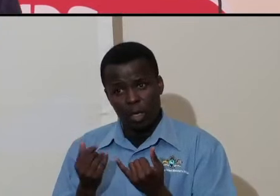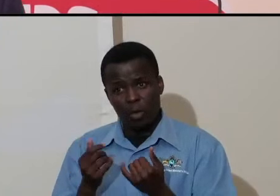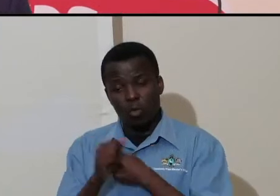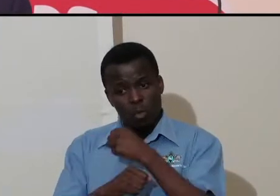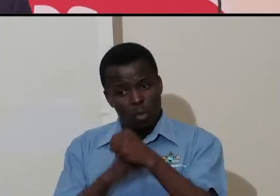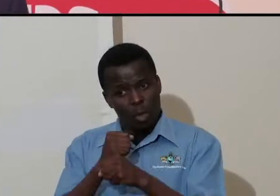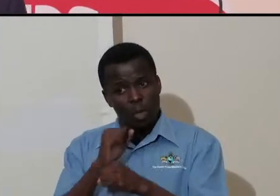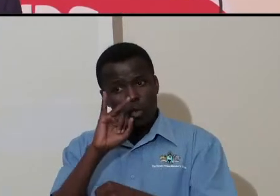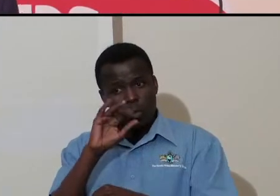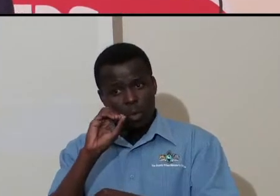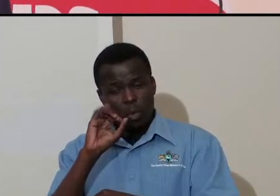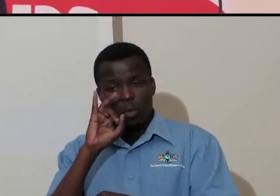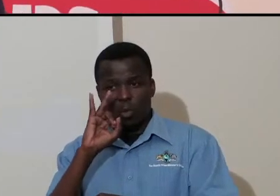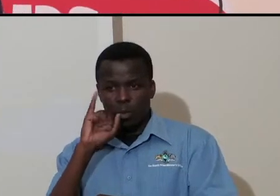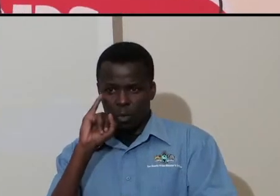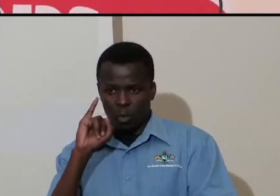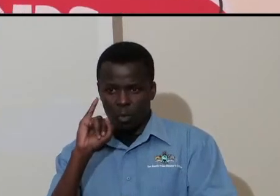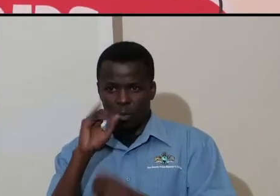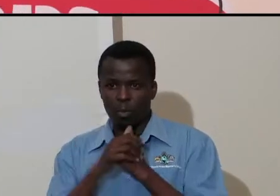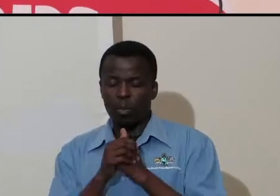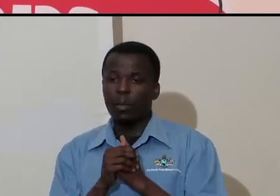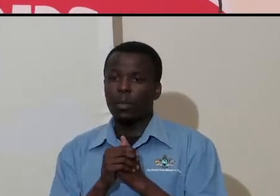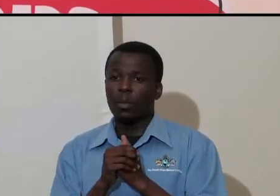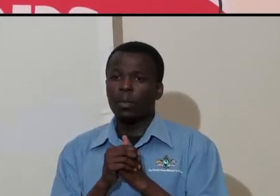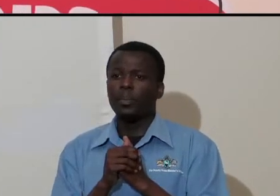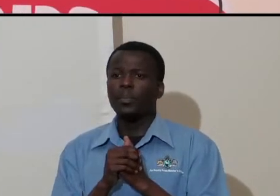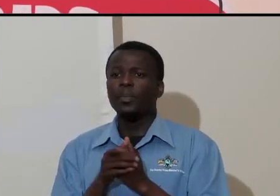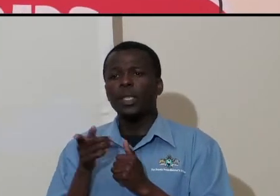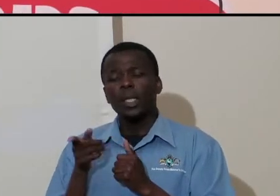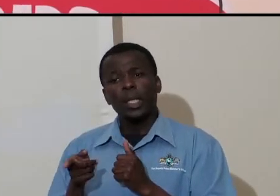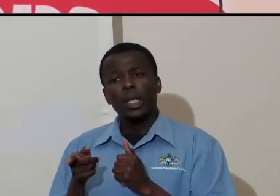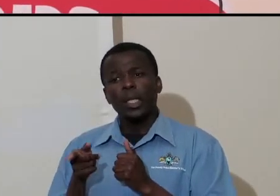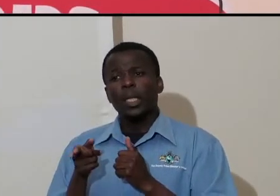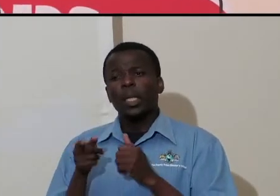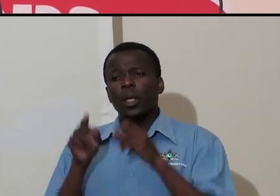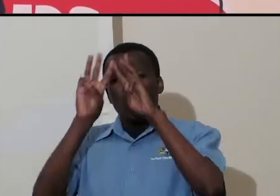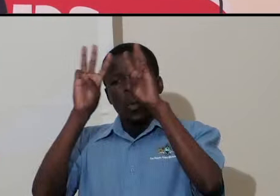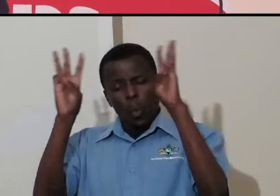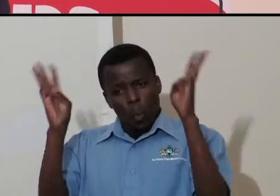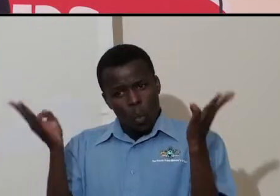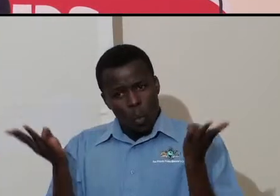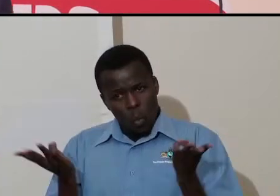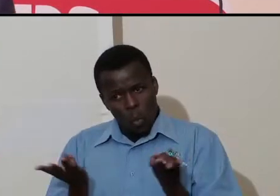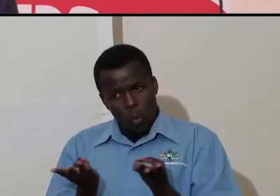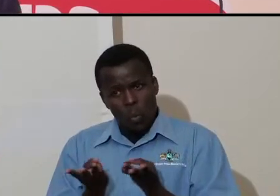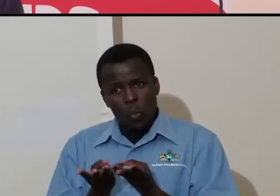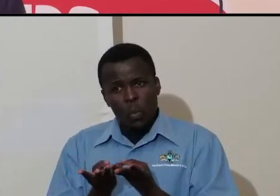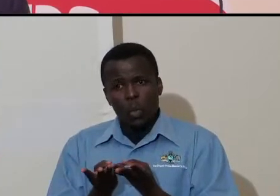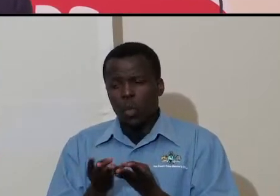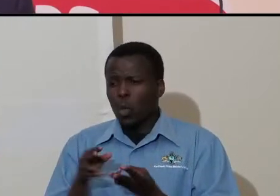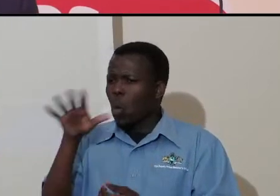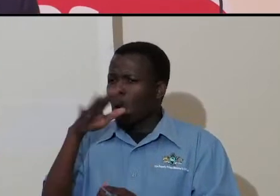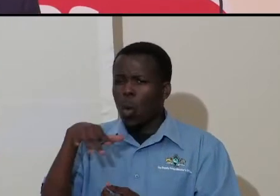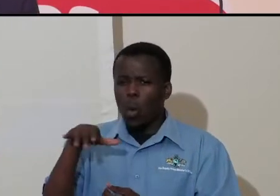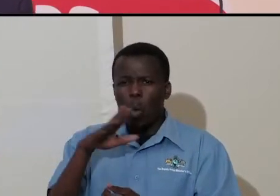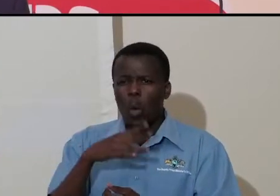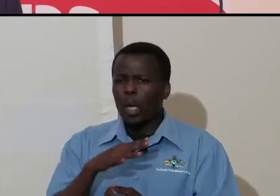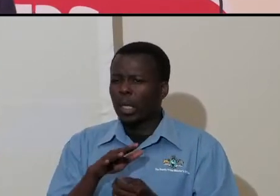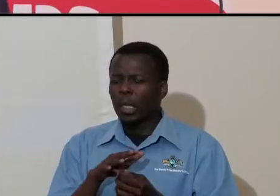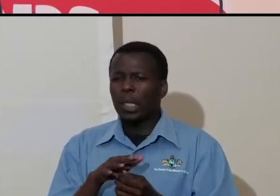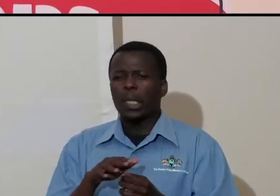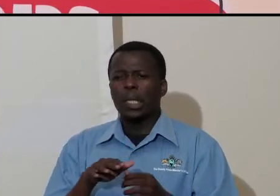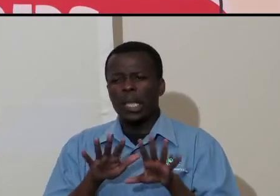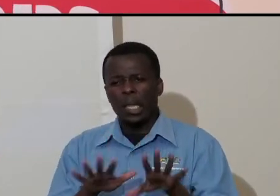2021. We all know that the global community has been overwhelmed by